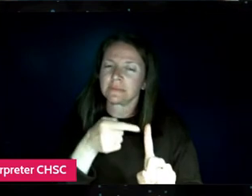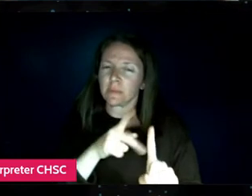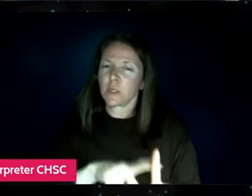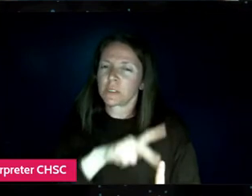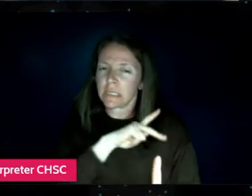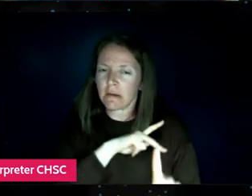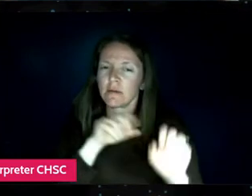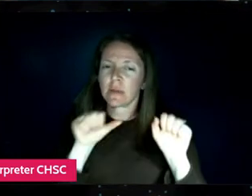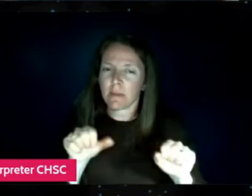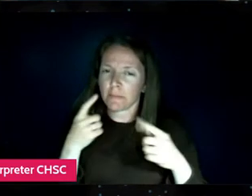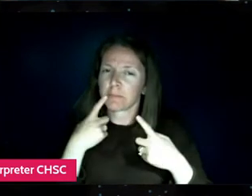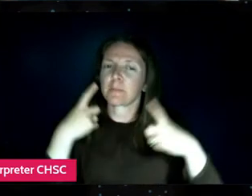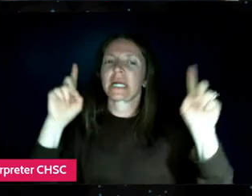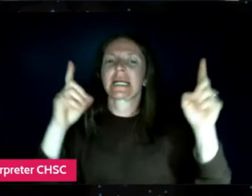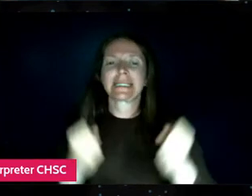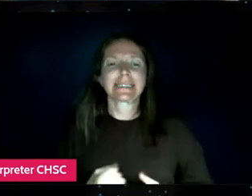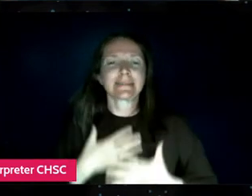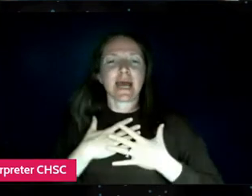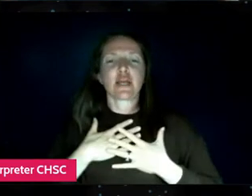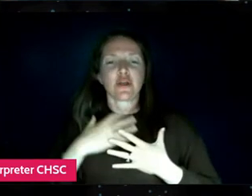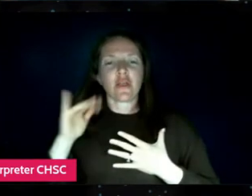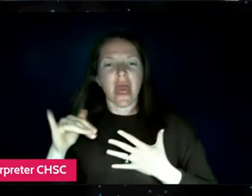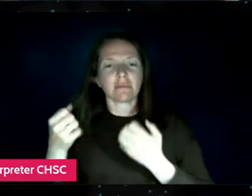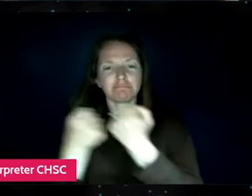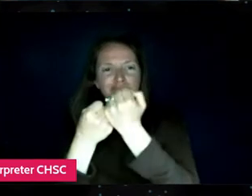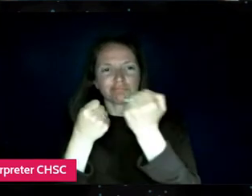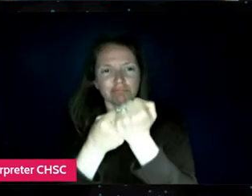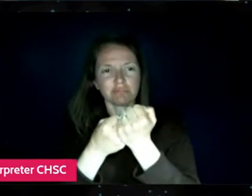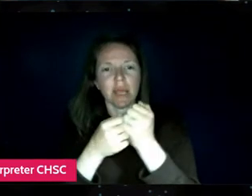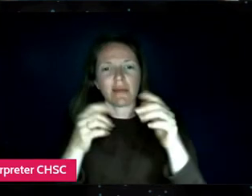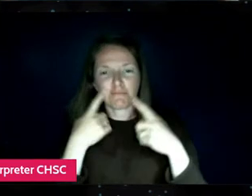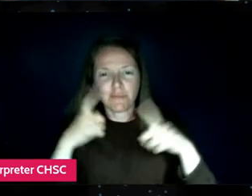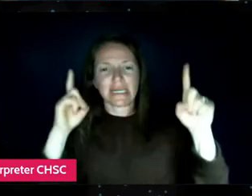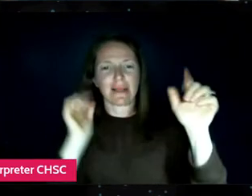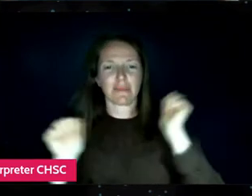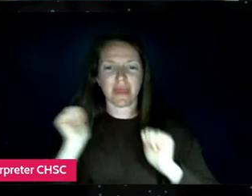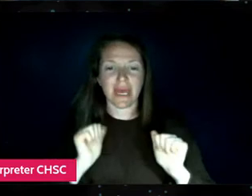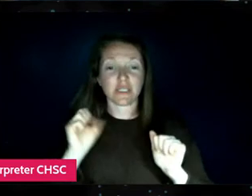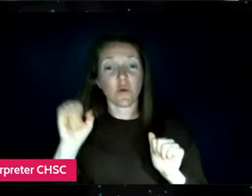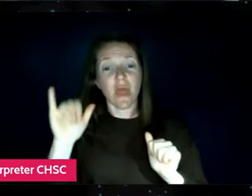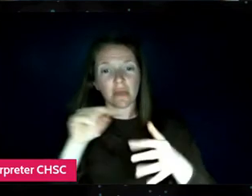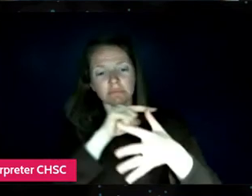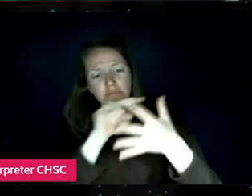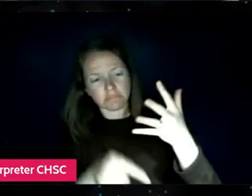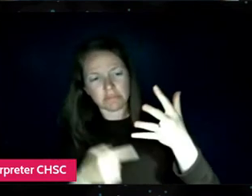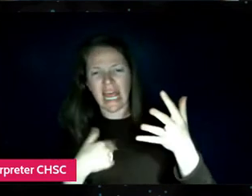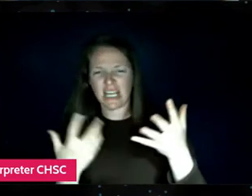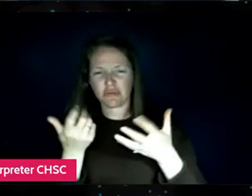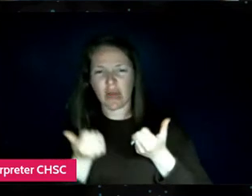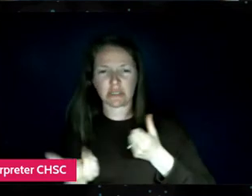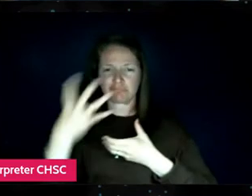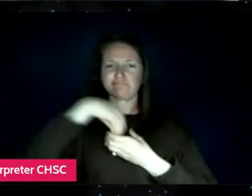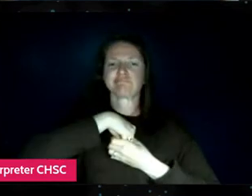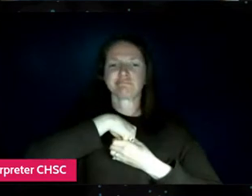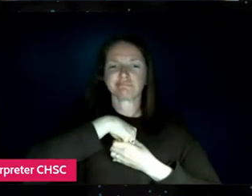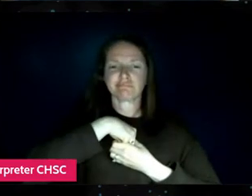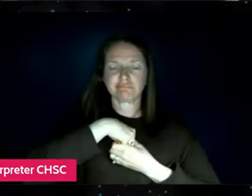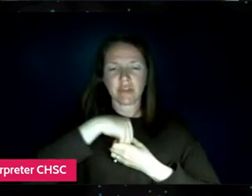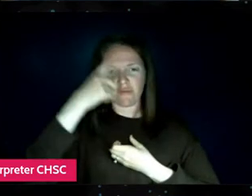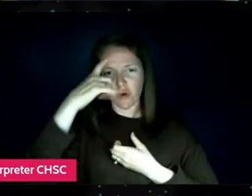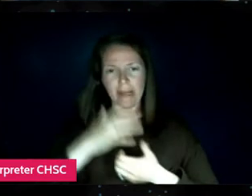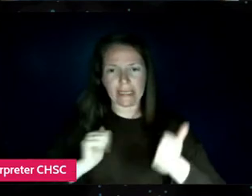personality to be able to inspire the kind of confidence and to pull that off. So those are all the things that I focus on when I brought him to